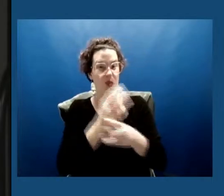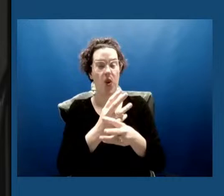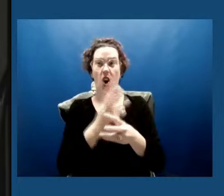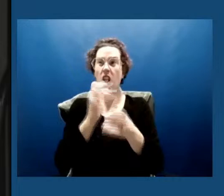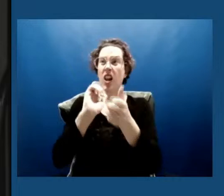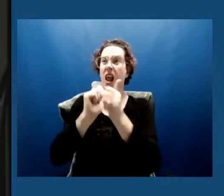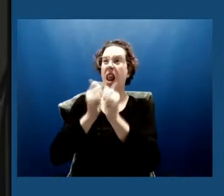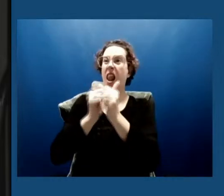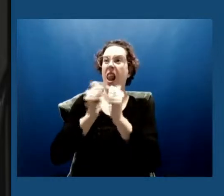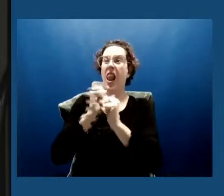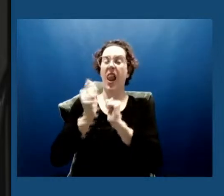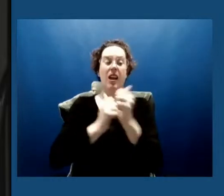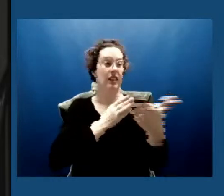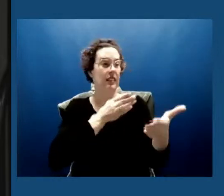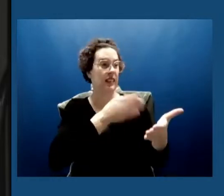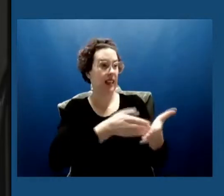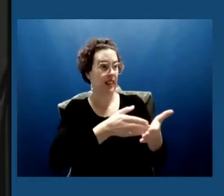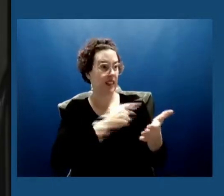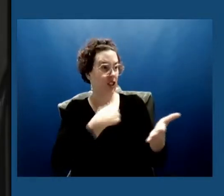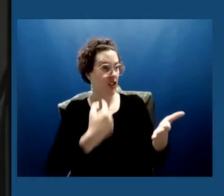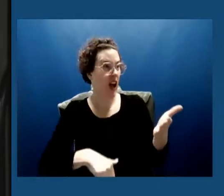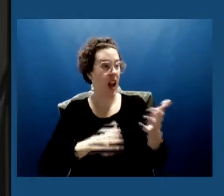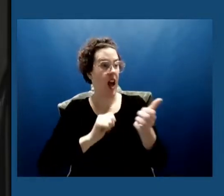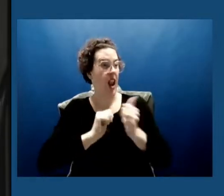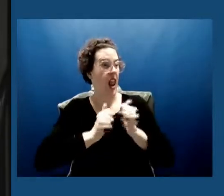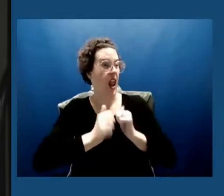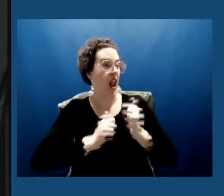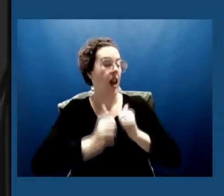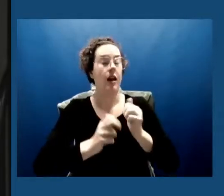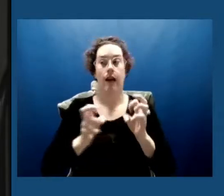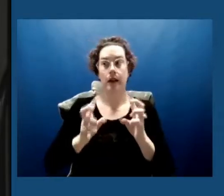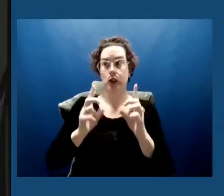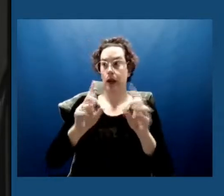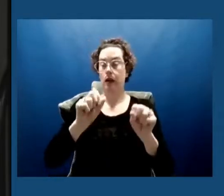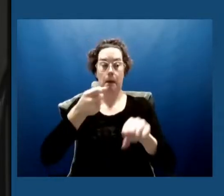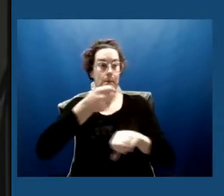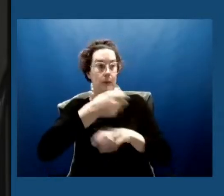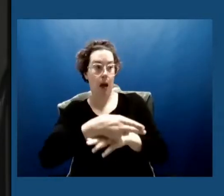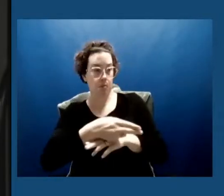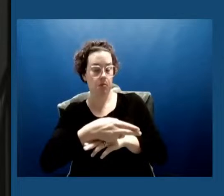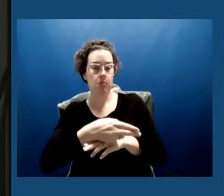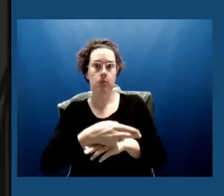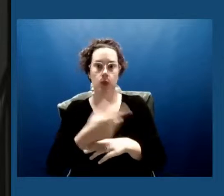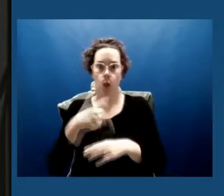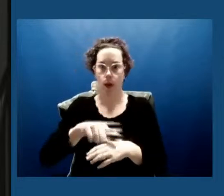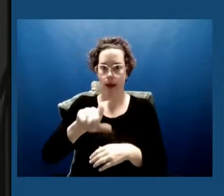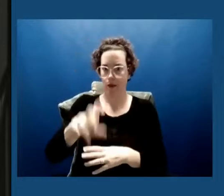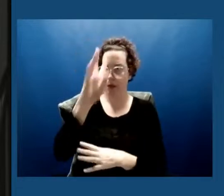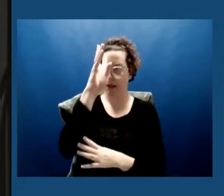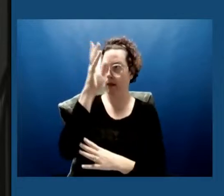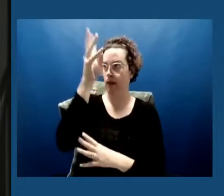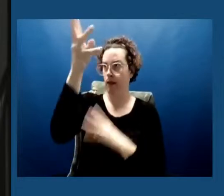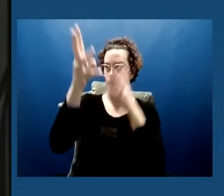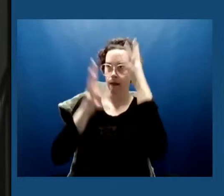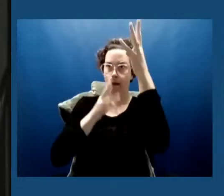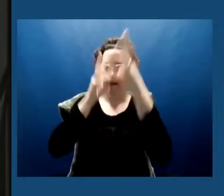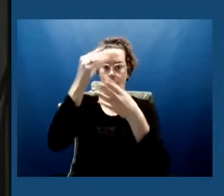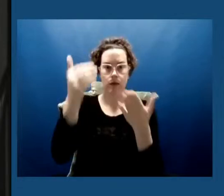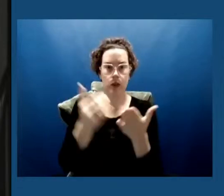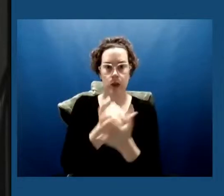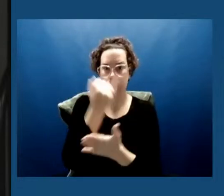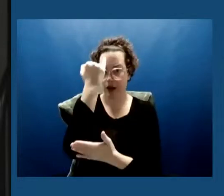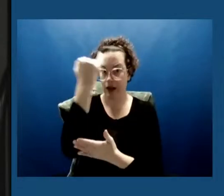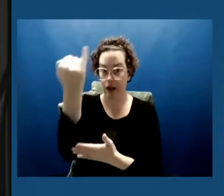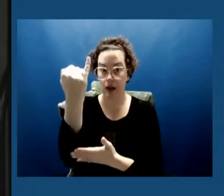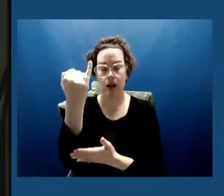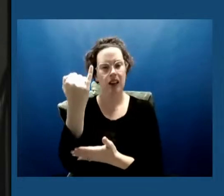China, and education is a way of outcompeting, and we have to innovate, it means that our kids